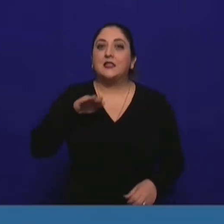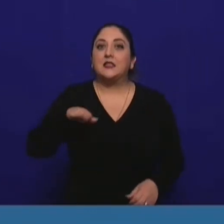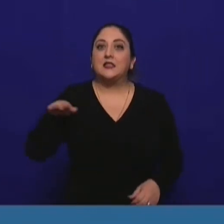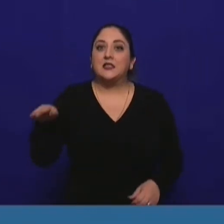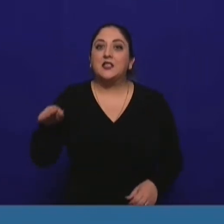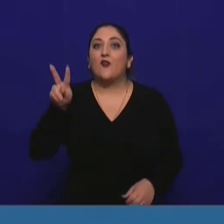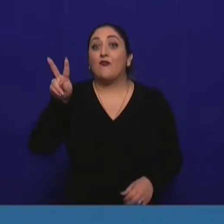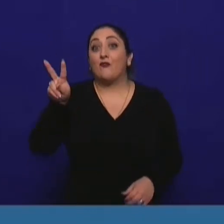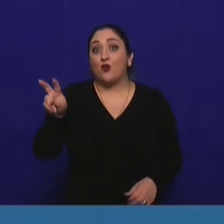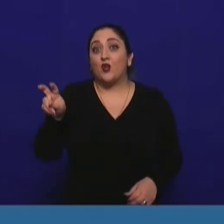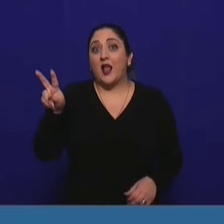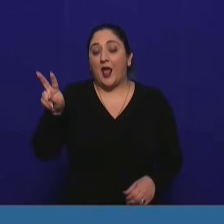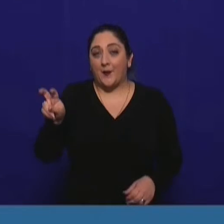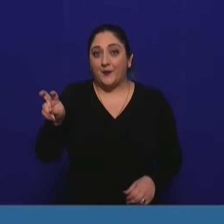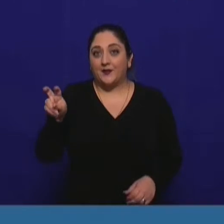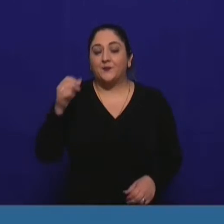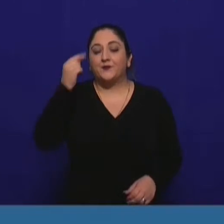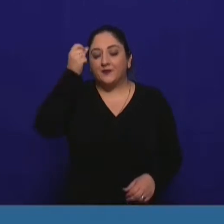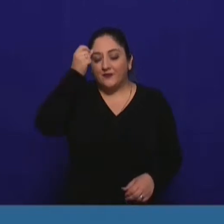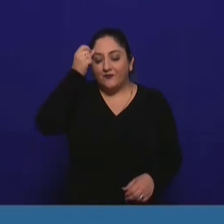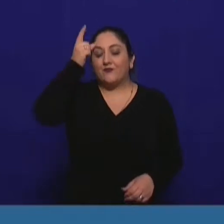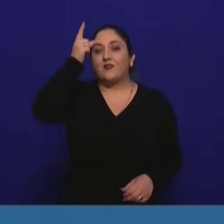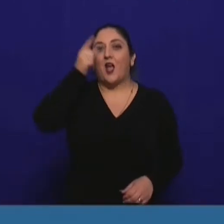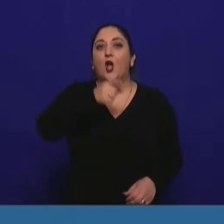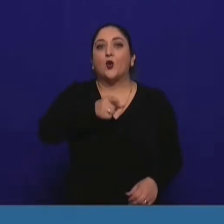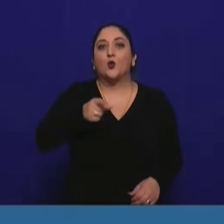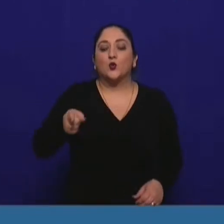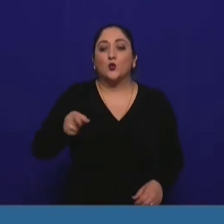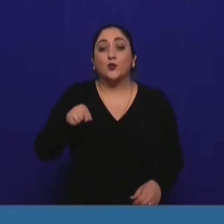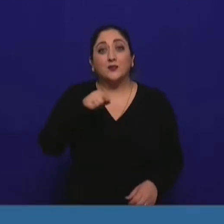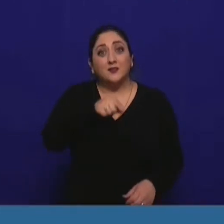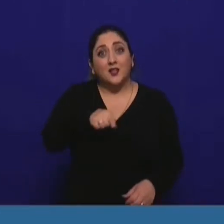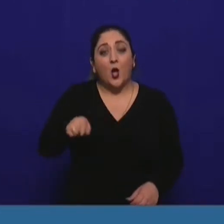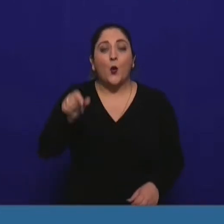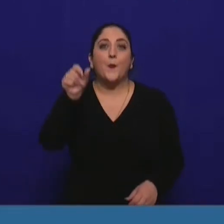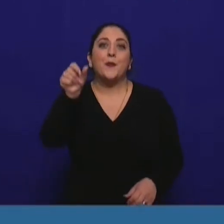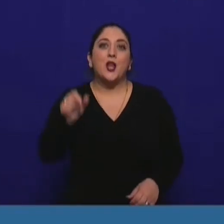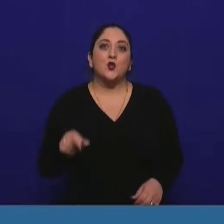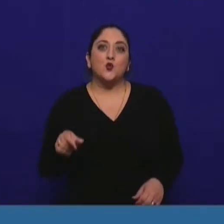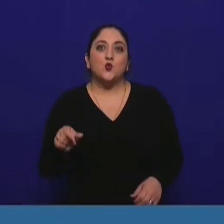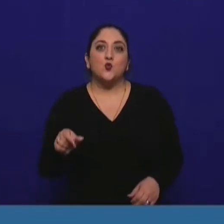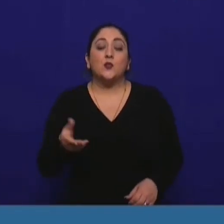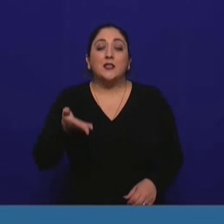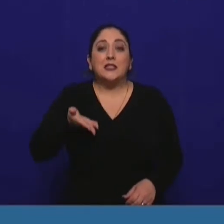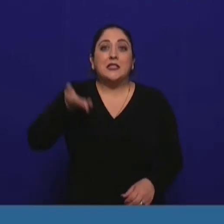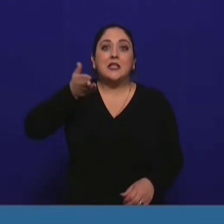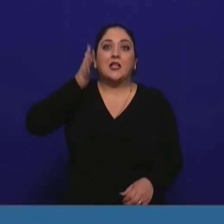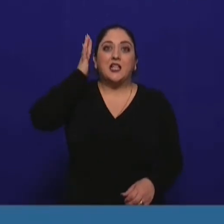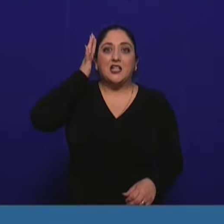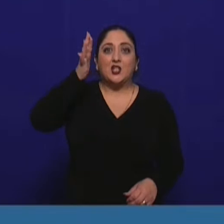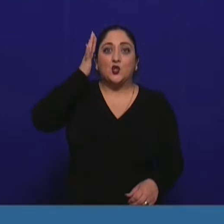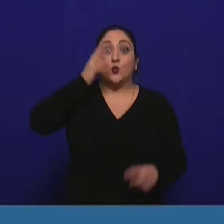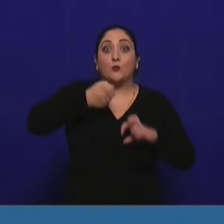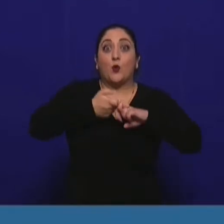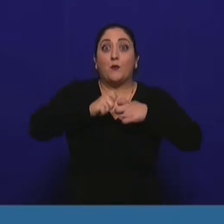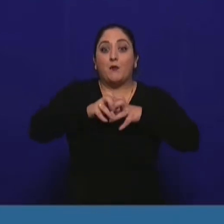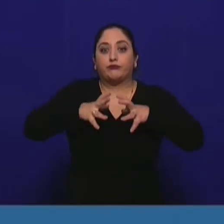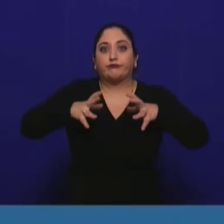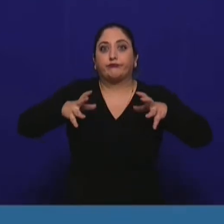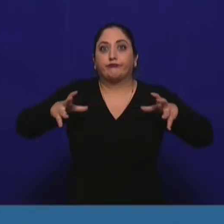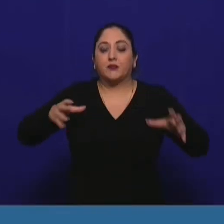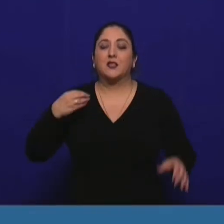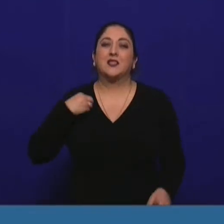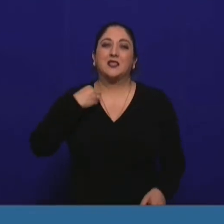huma vulnerabbli. Fakkarkom li dawn huma persuni li huma iktar friskju li jkollhom komplikazzjonijiet li